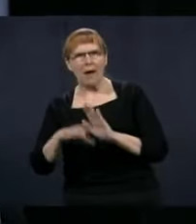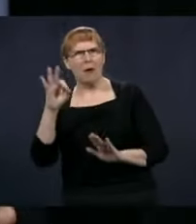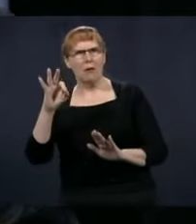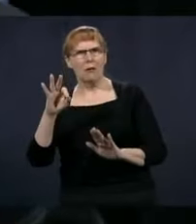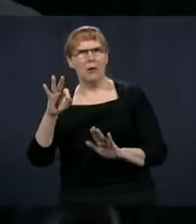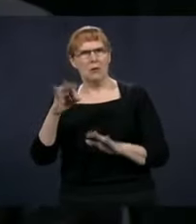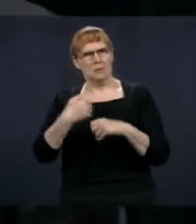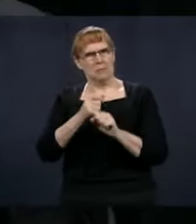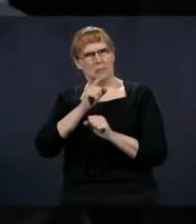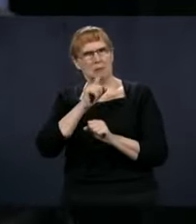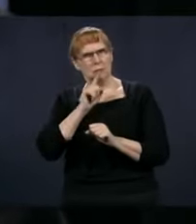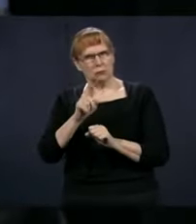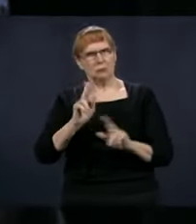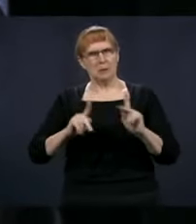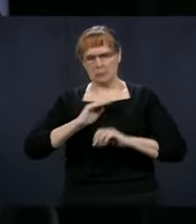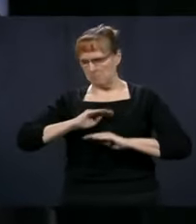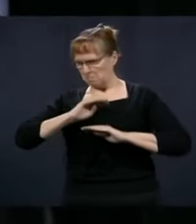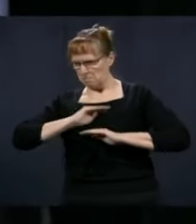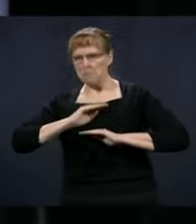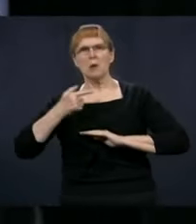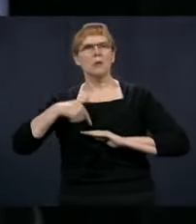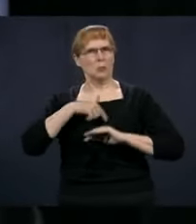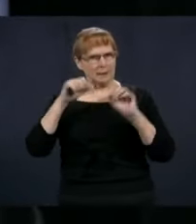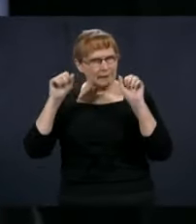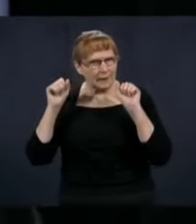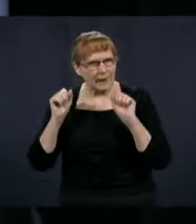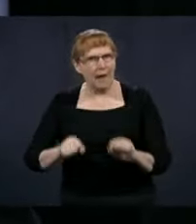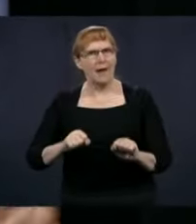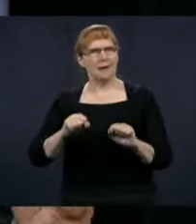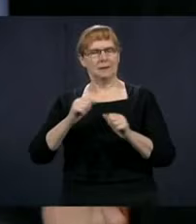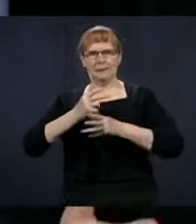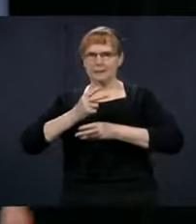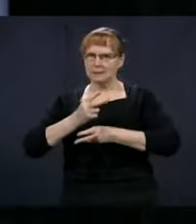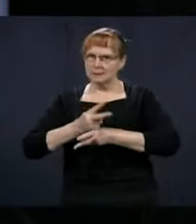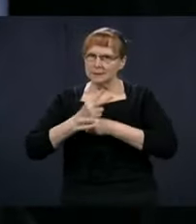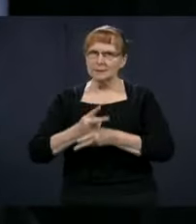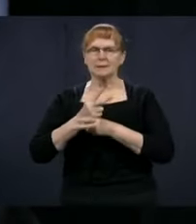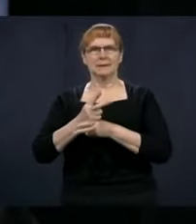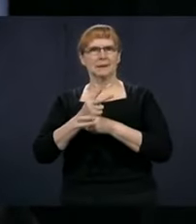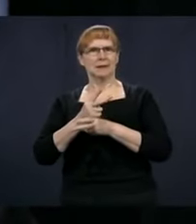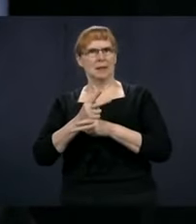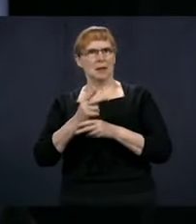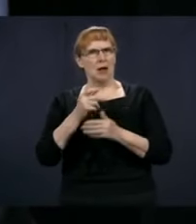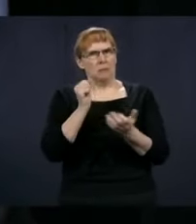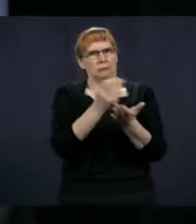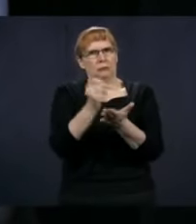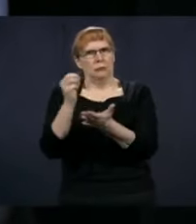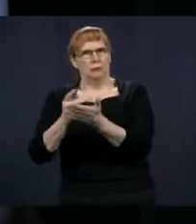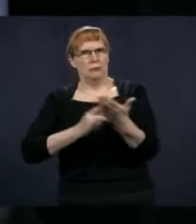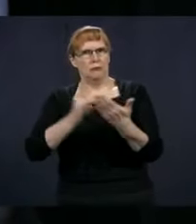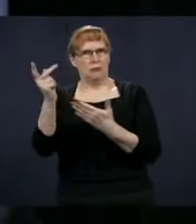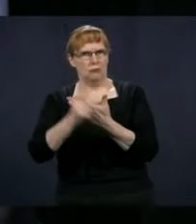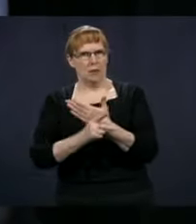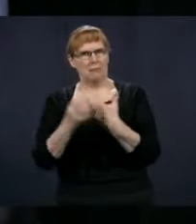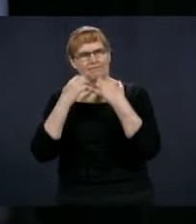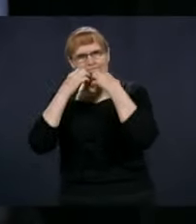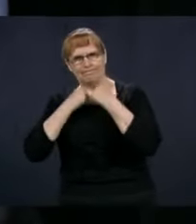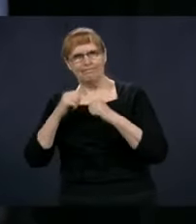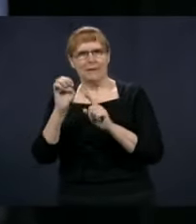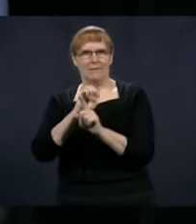first, our president of the Treasury Board, Christian Dubé, he's a